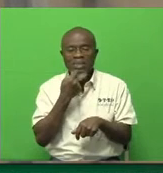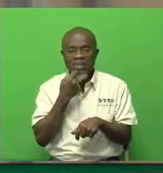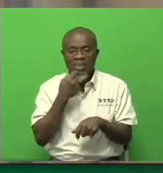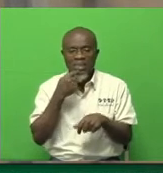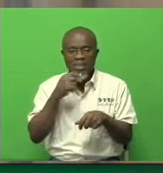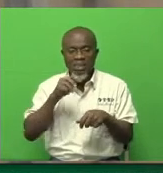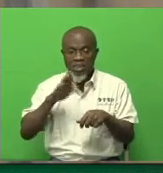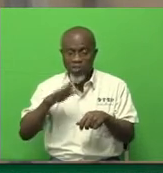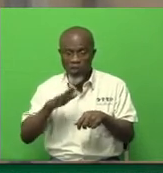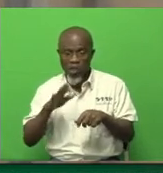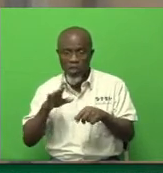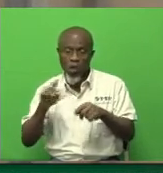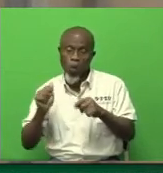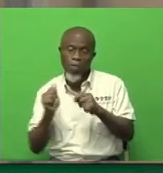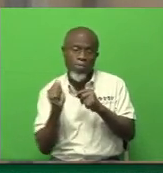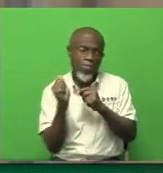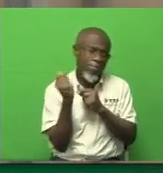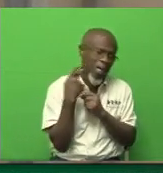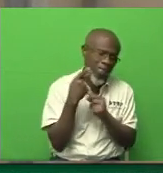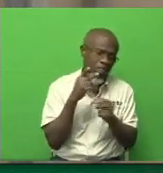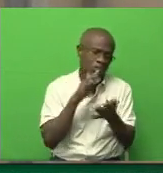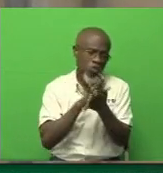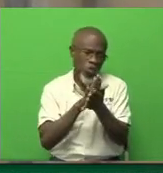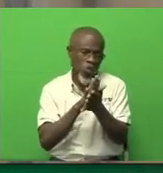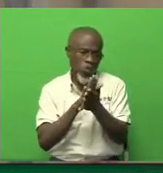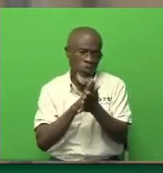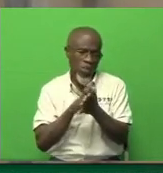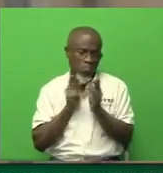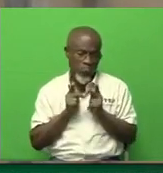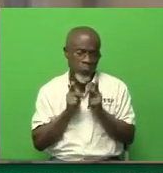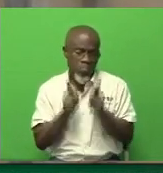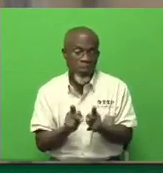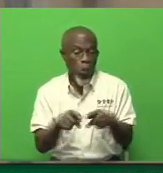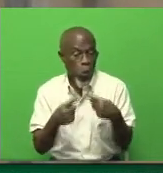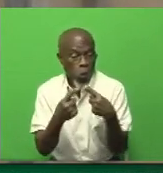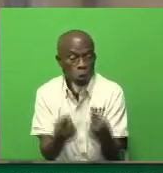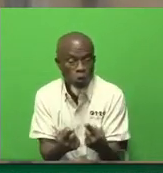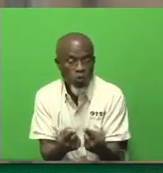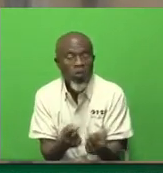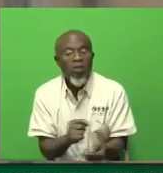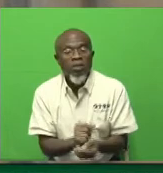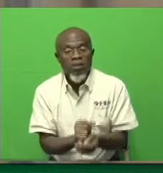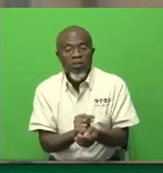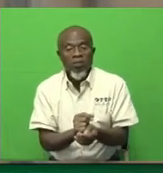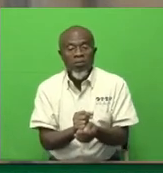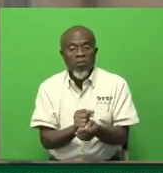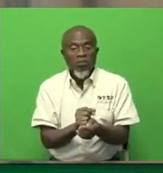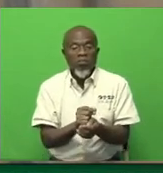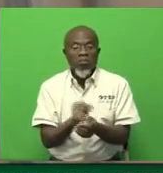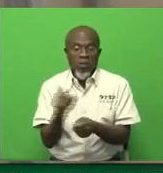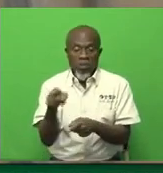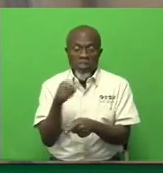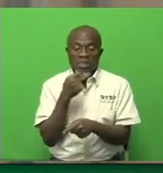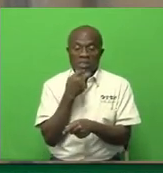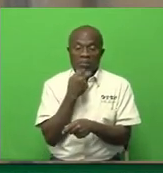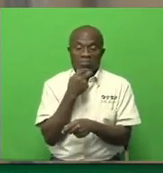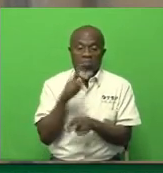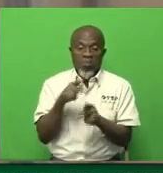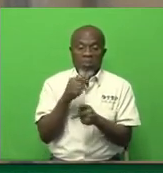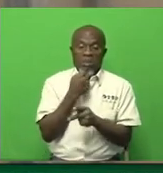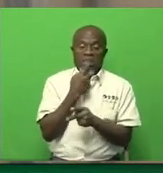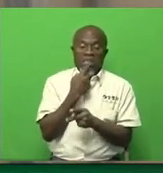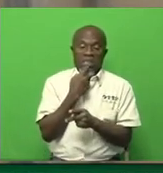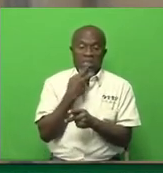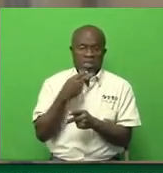physically there's a loud old cry many called the government Wicked to even consider sending the children back to school